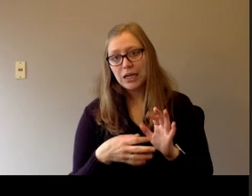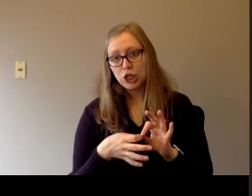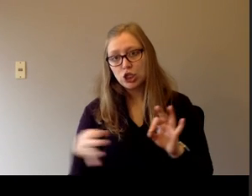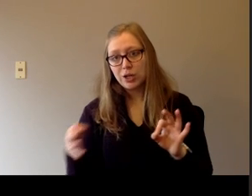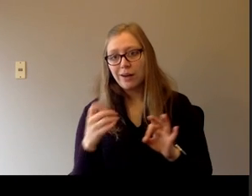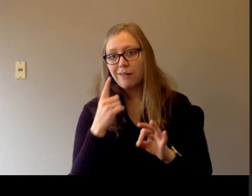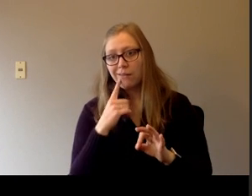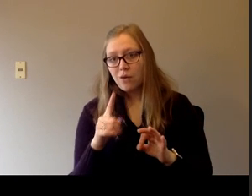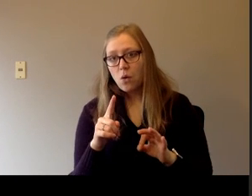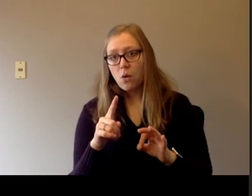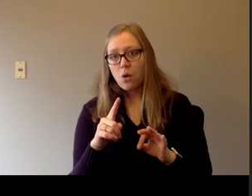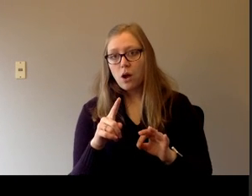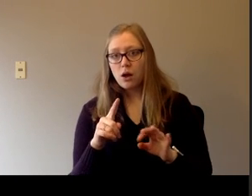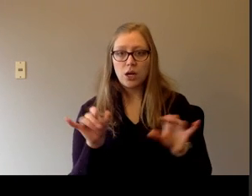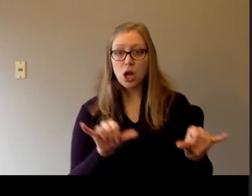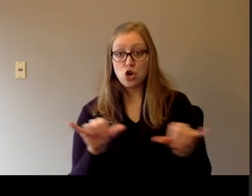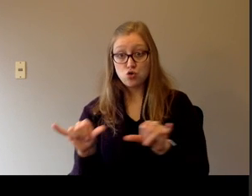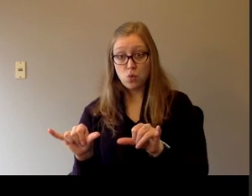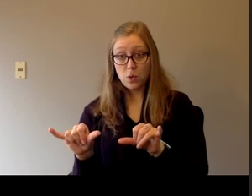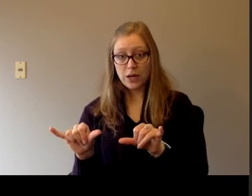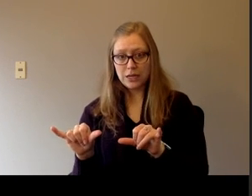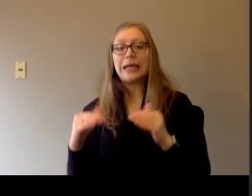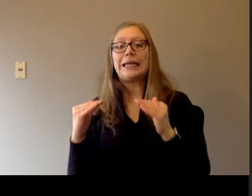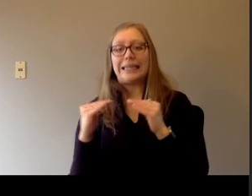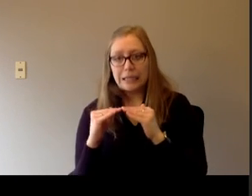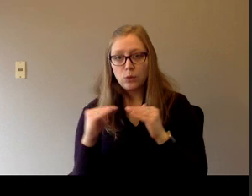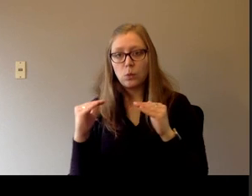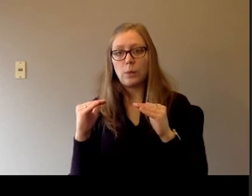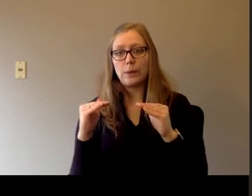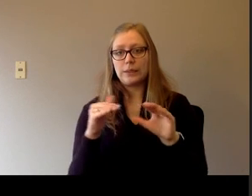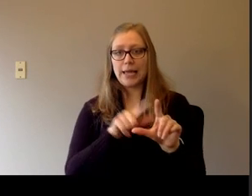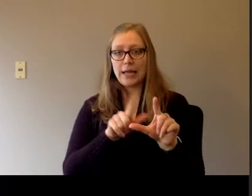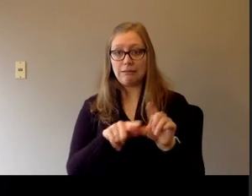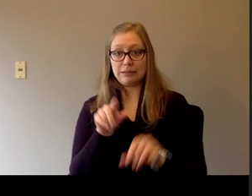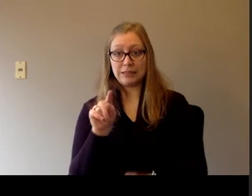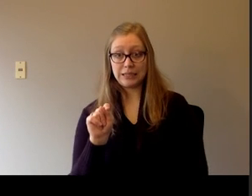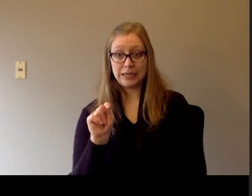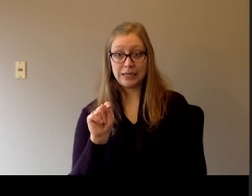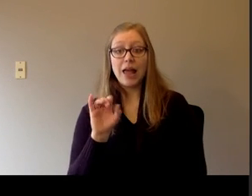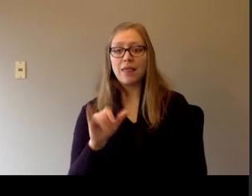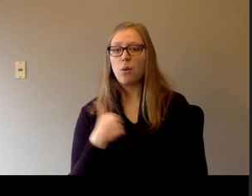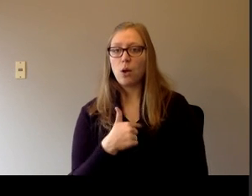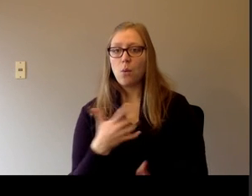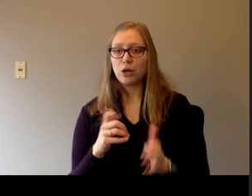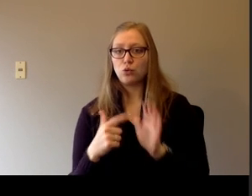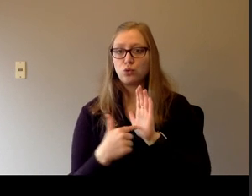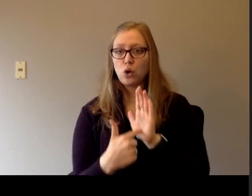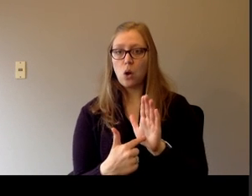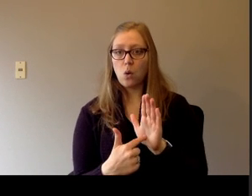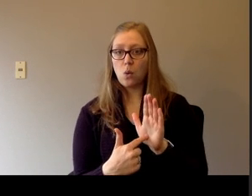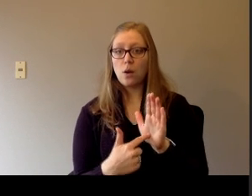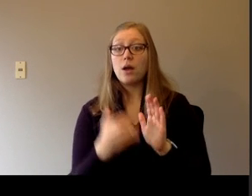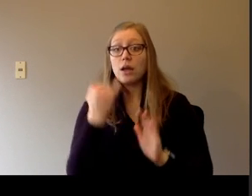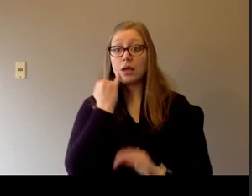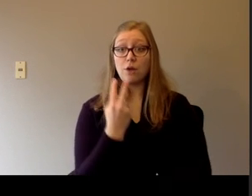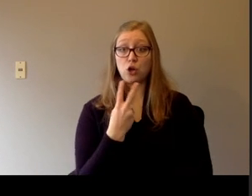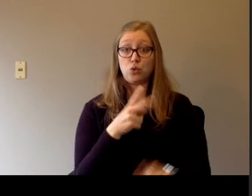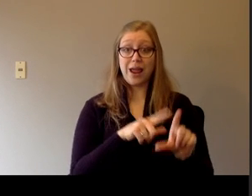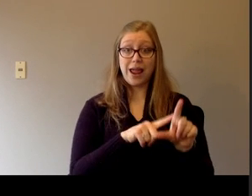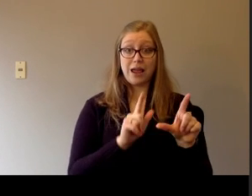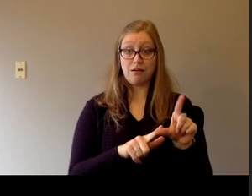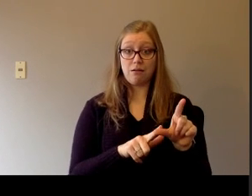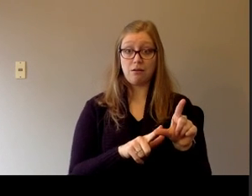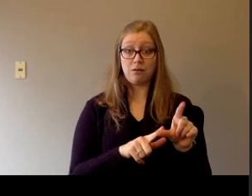to angle T. And that's what we wanted to show. So those, if two angles of one triangle are the same as two angles in